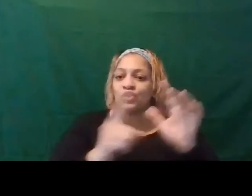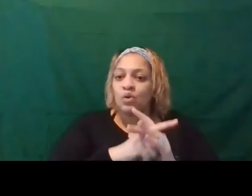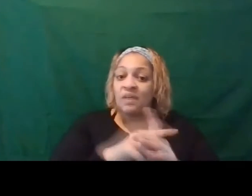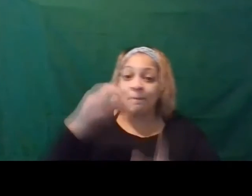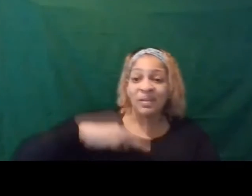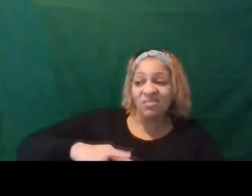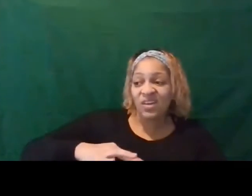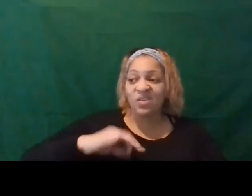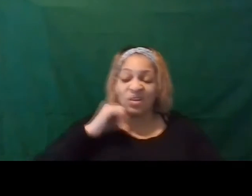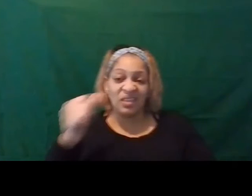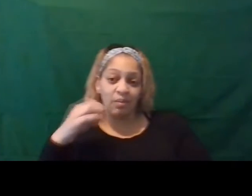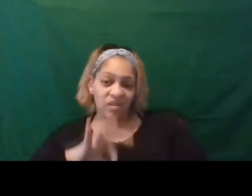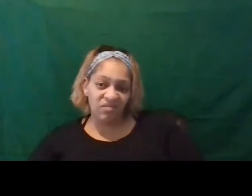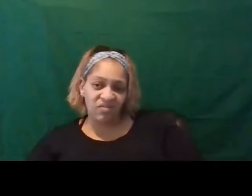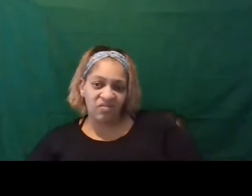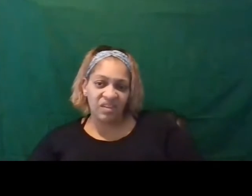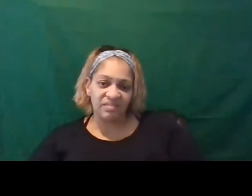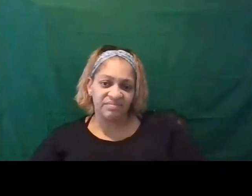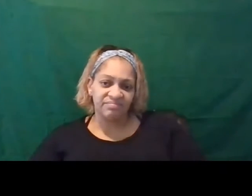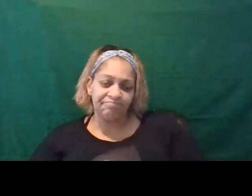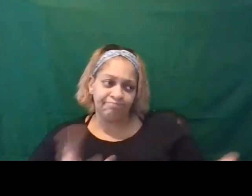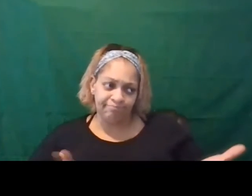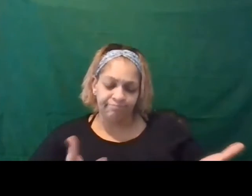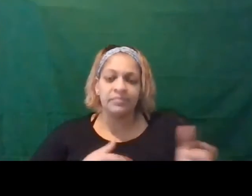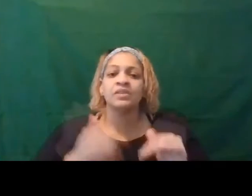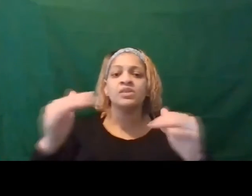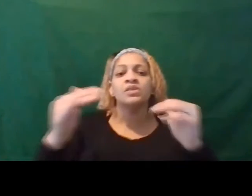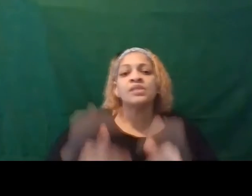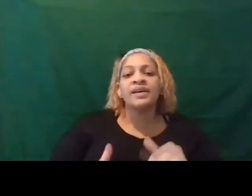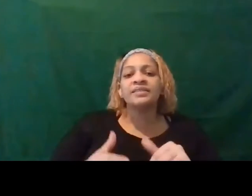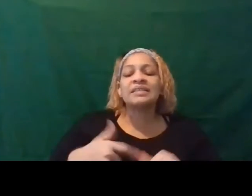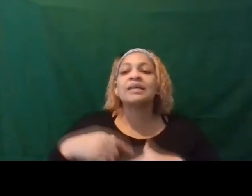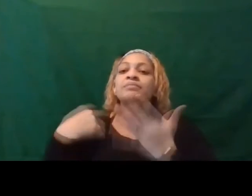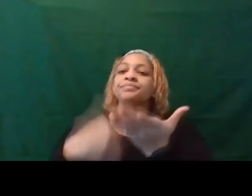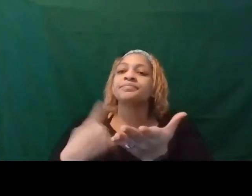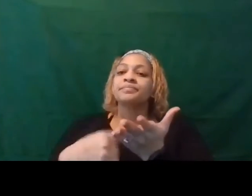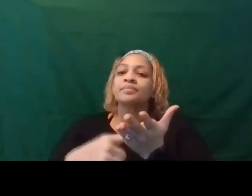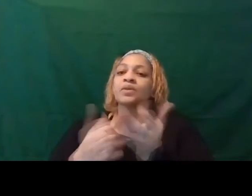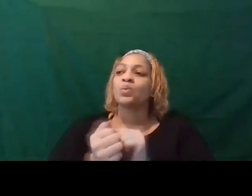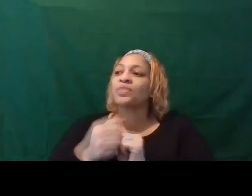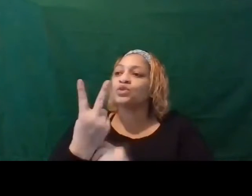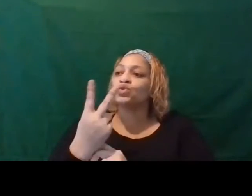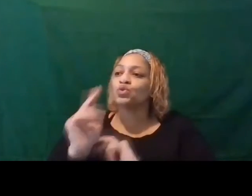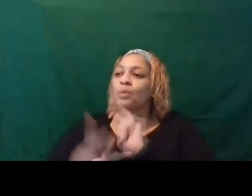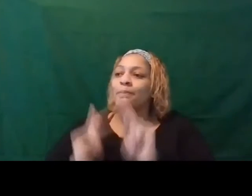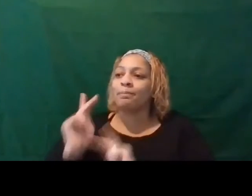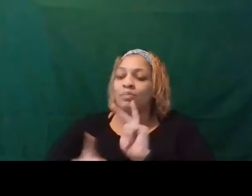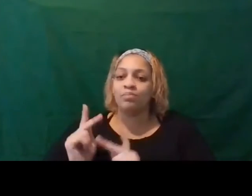benefiting, or is it taking away from? And then lastly, have a conversation with dos